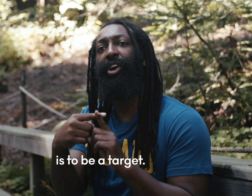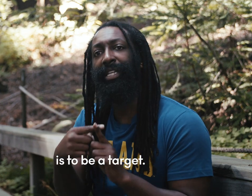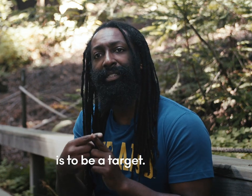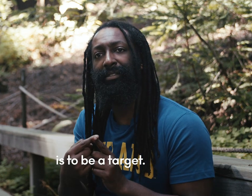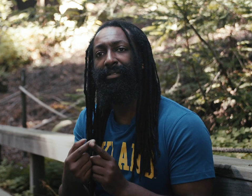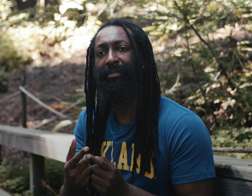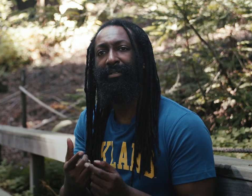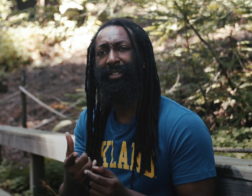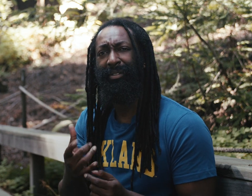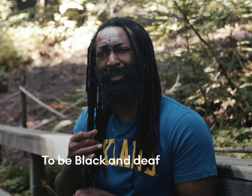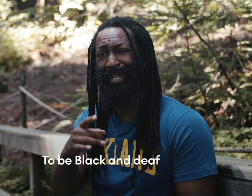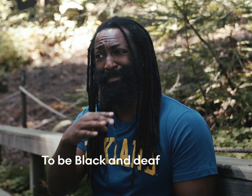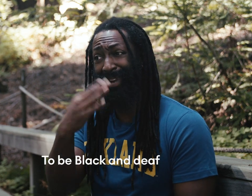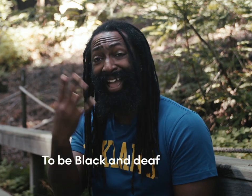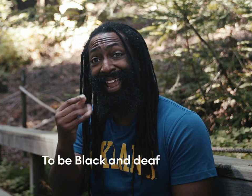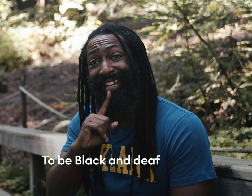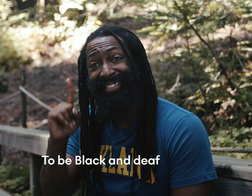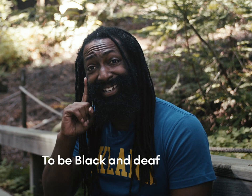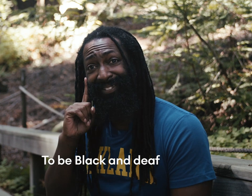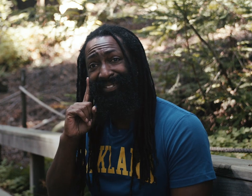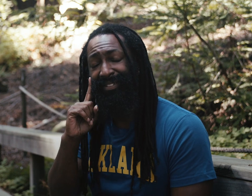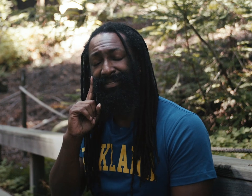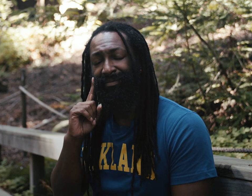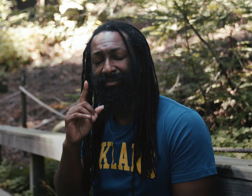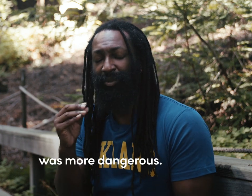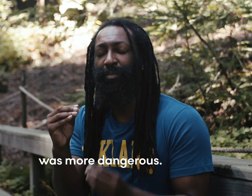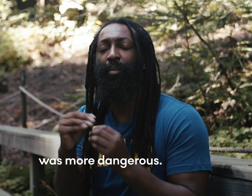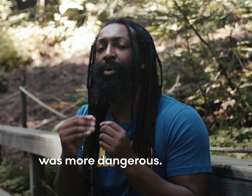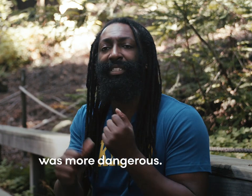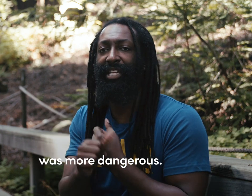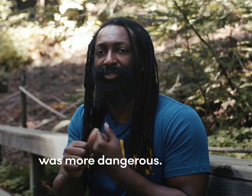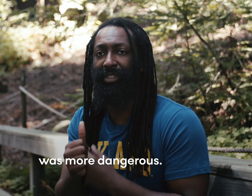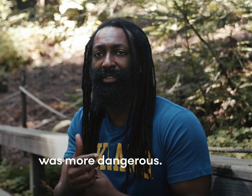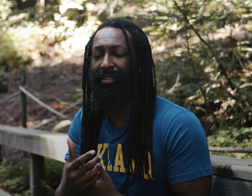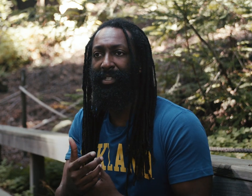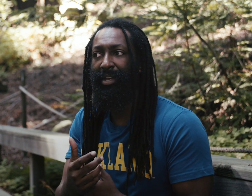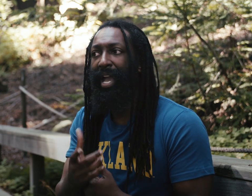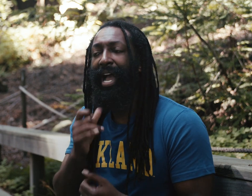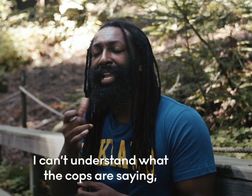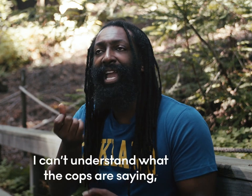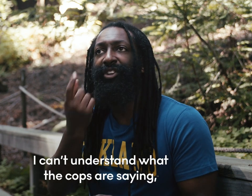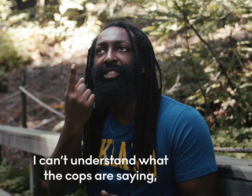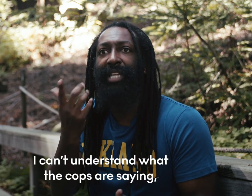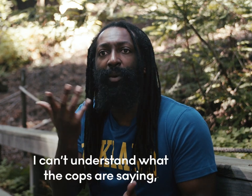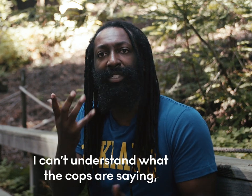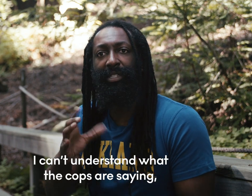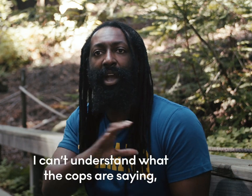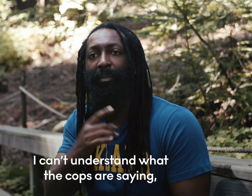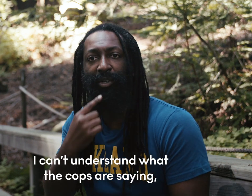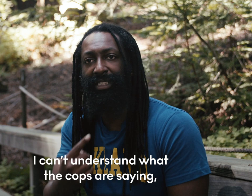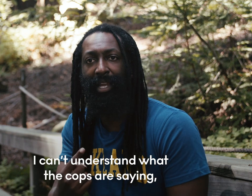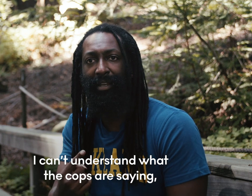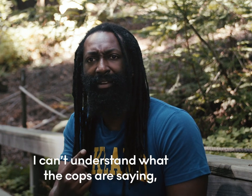be a target. To be black and deaf, it was more dangerous. I can't understand what